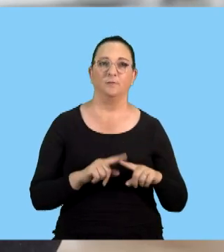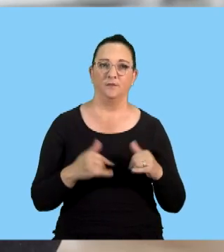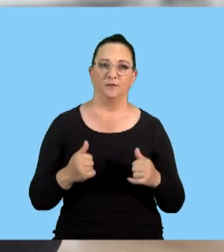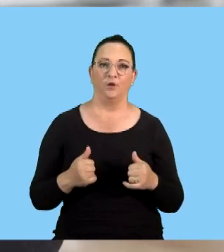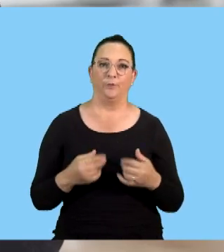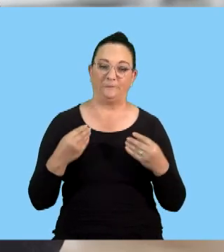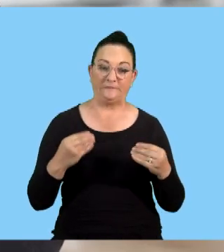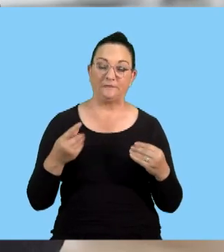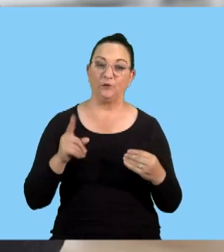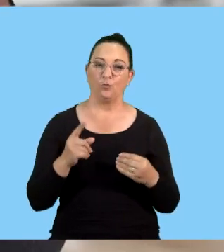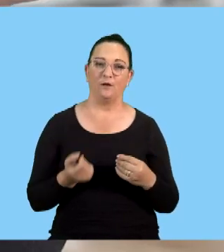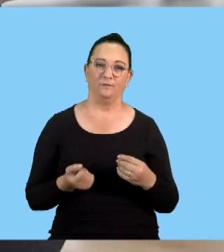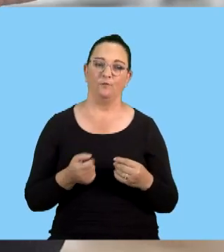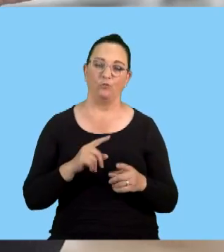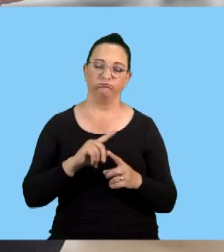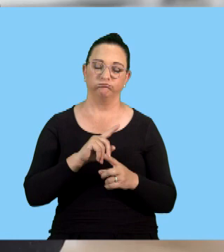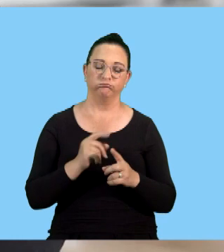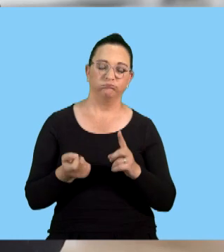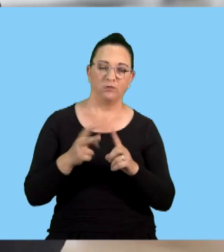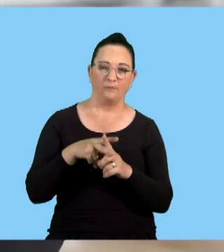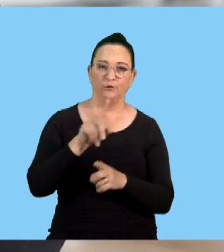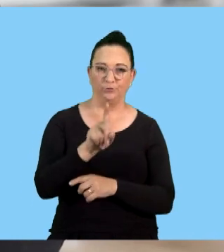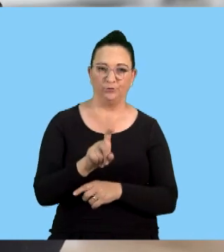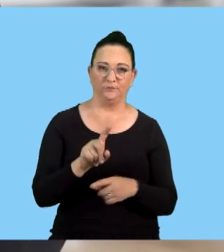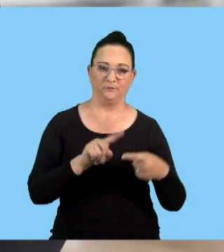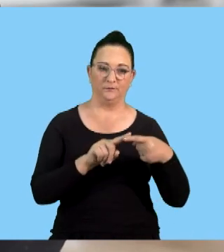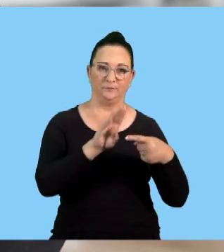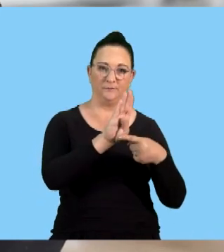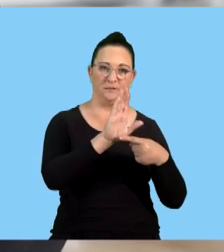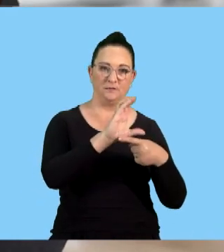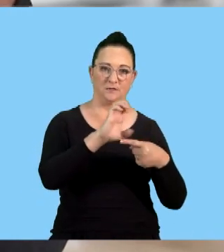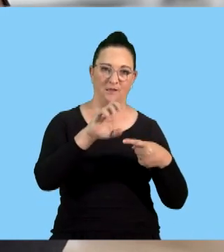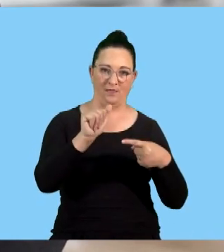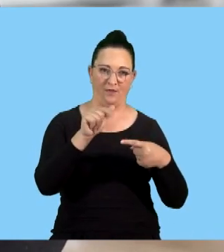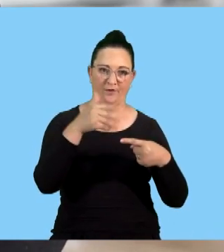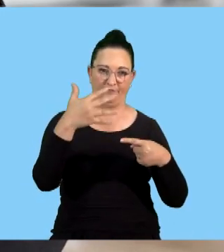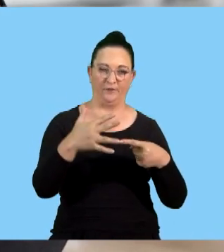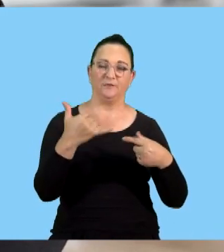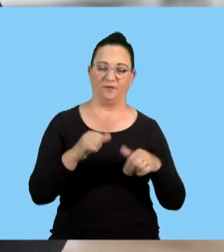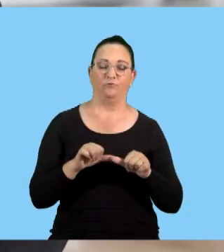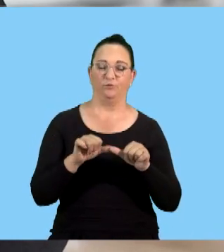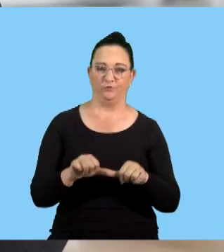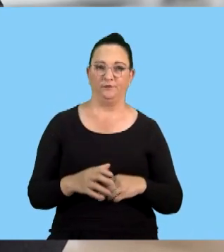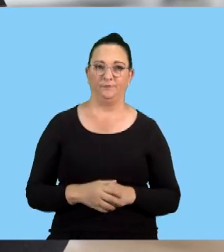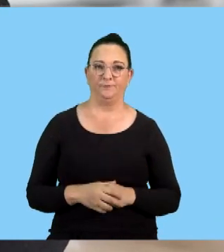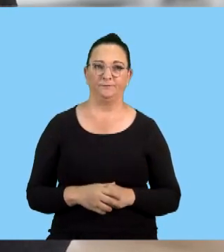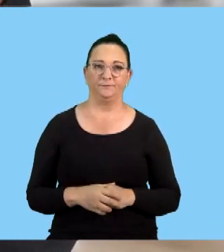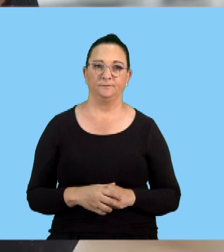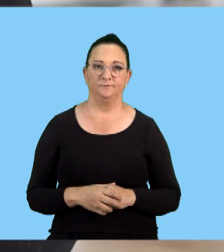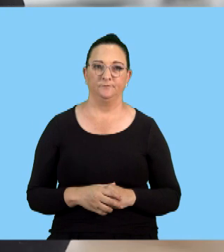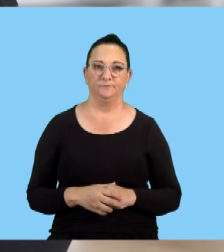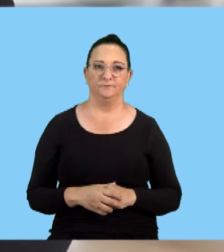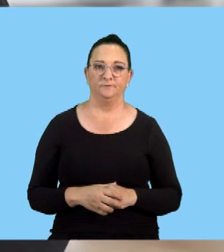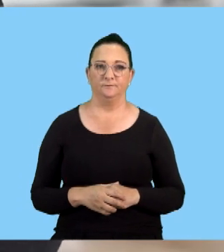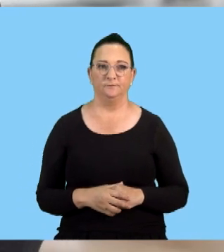Last before break, we went on break. We did BCA, so we're going to continue now where we left off, and then we'll move on to the COIDA questions.